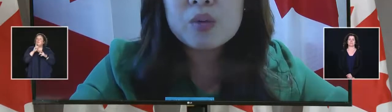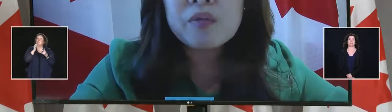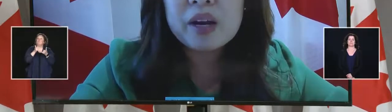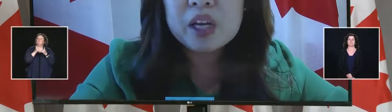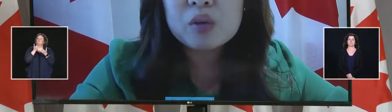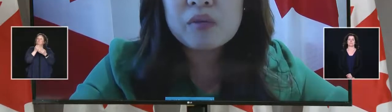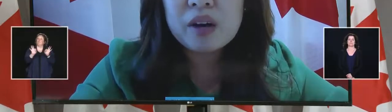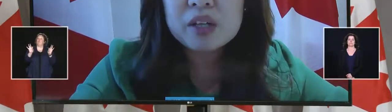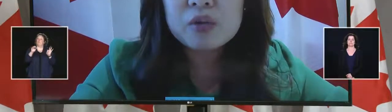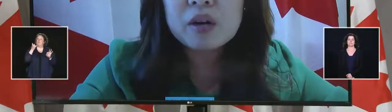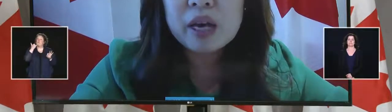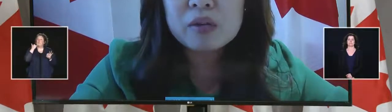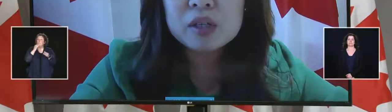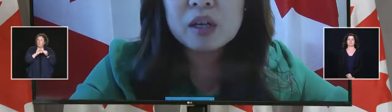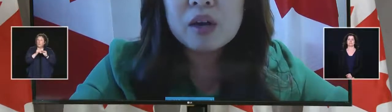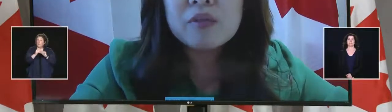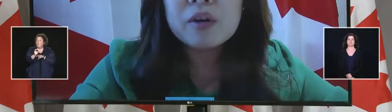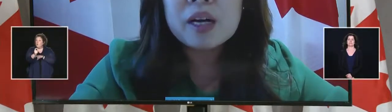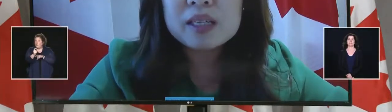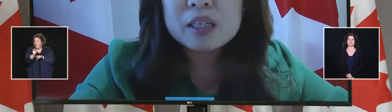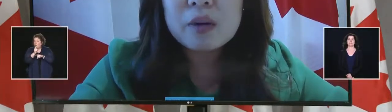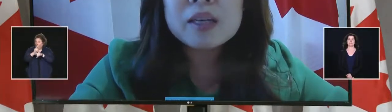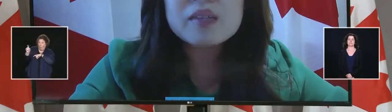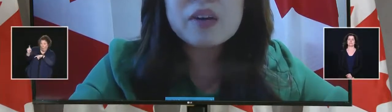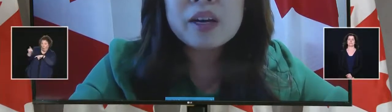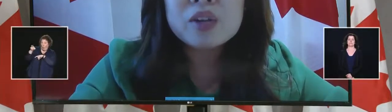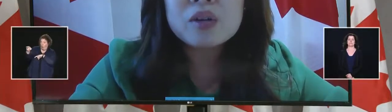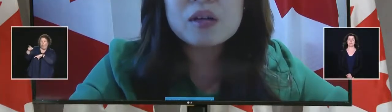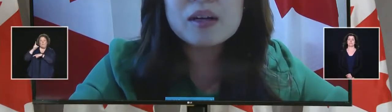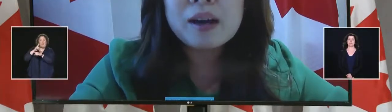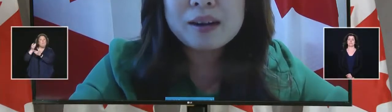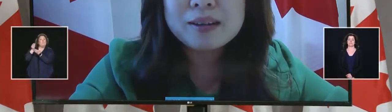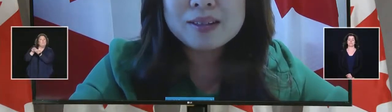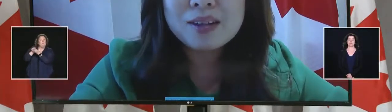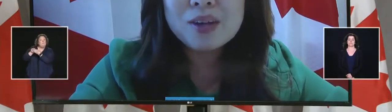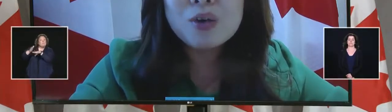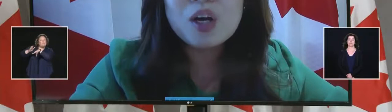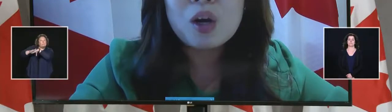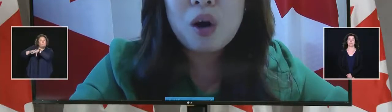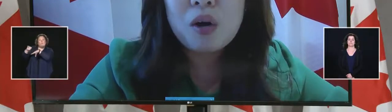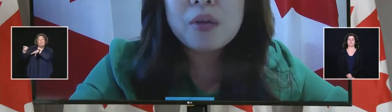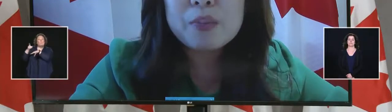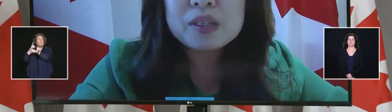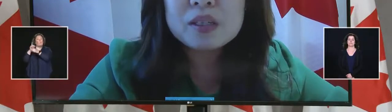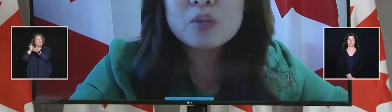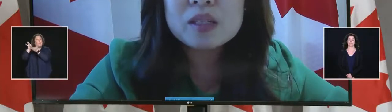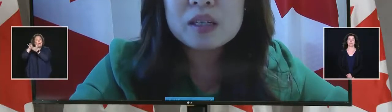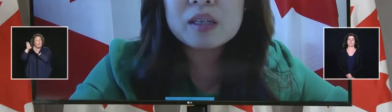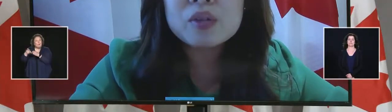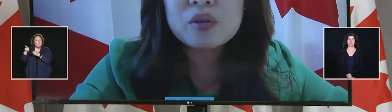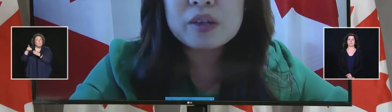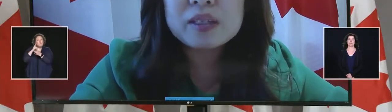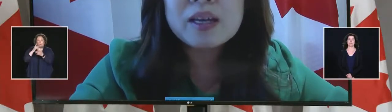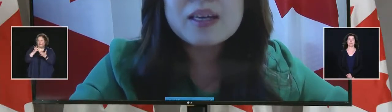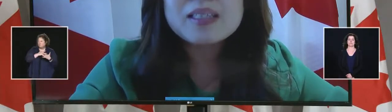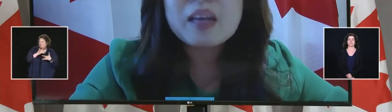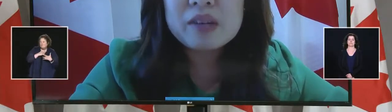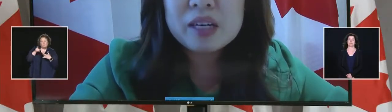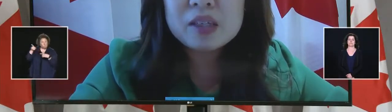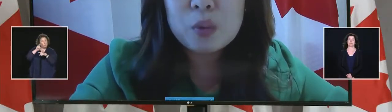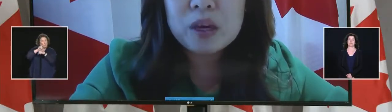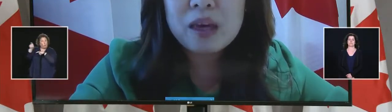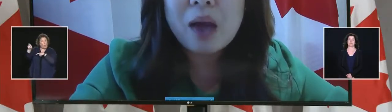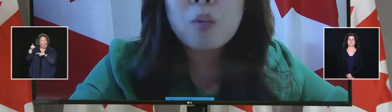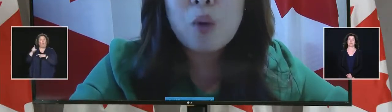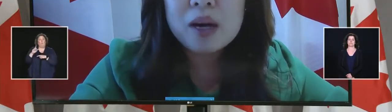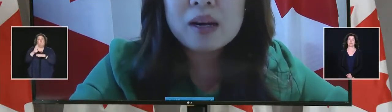speak to a financial advisor or accountant for customized financial guidance. You can call the Business Resilience Service